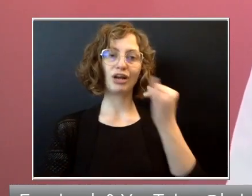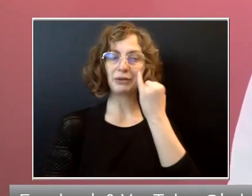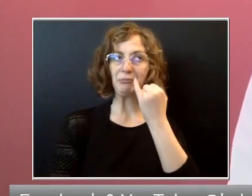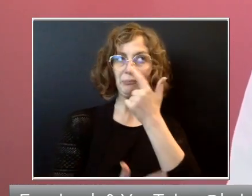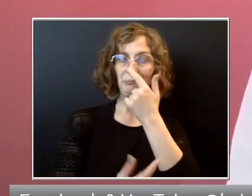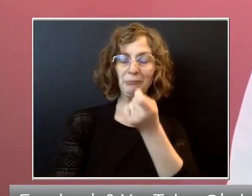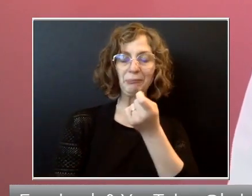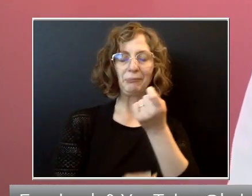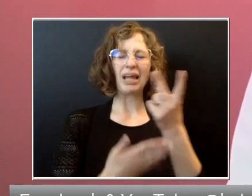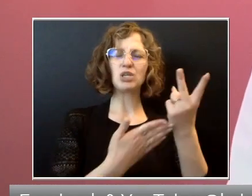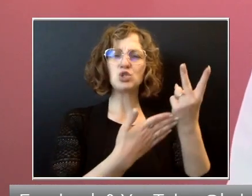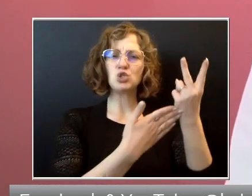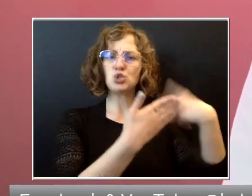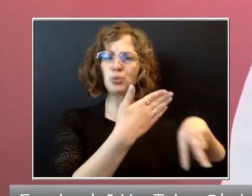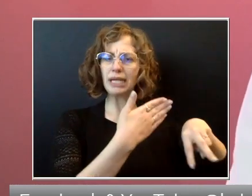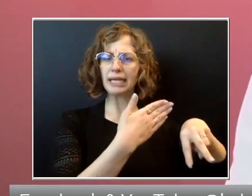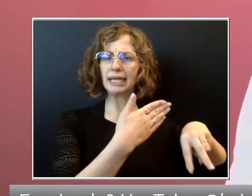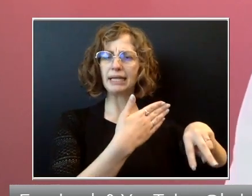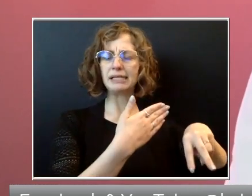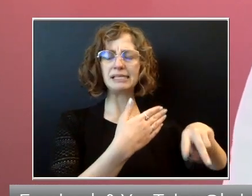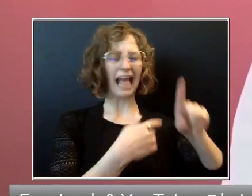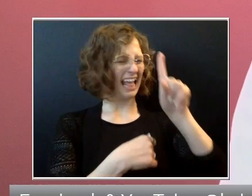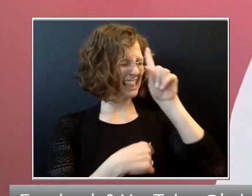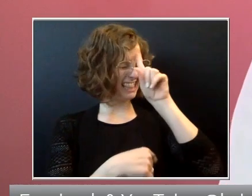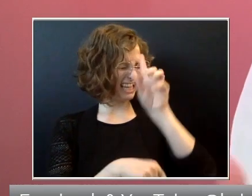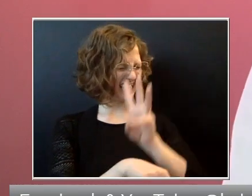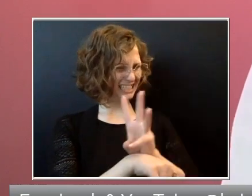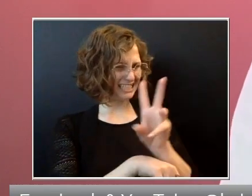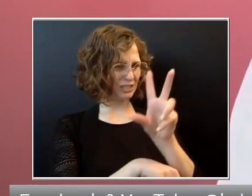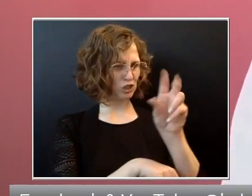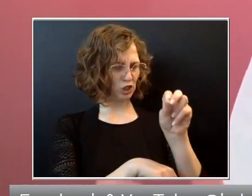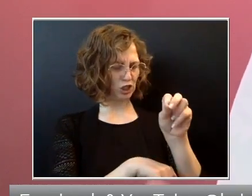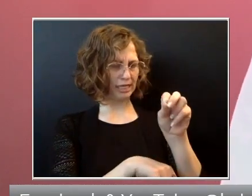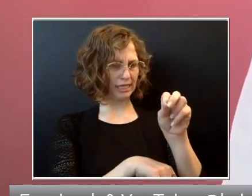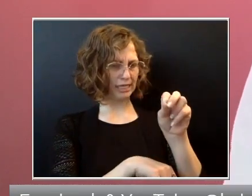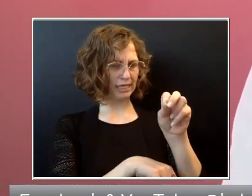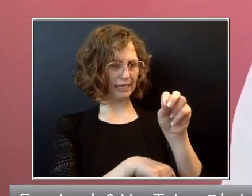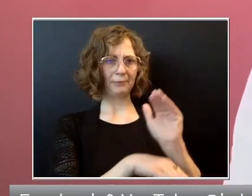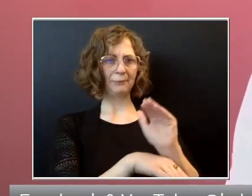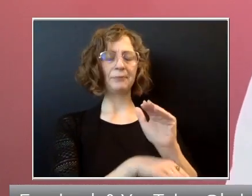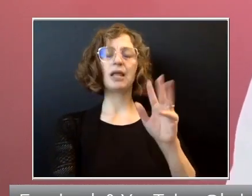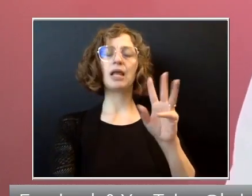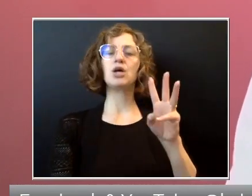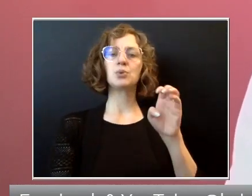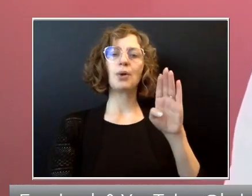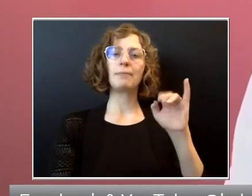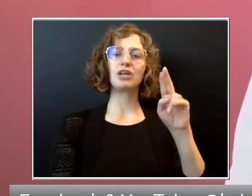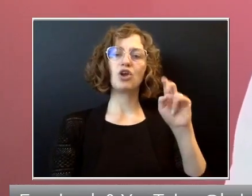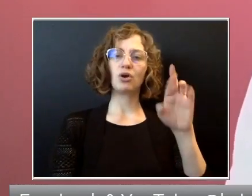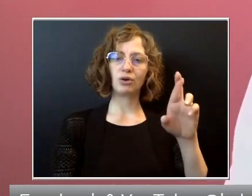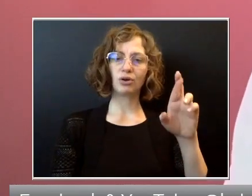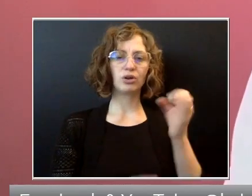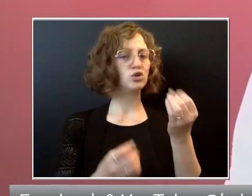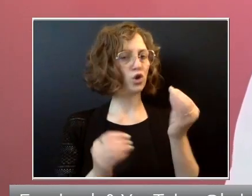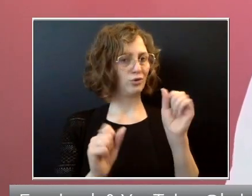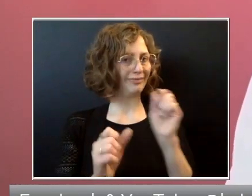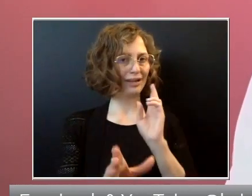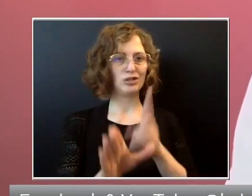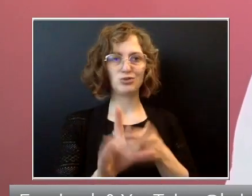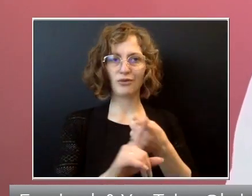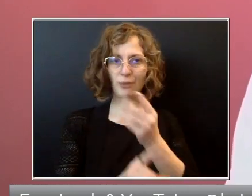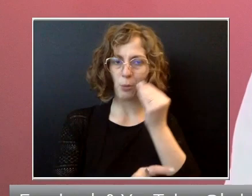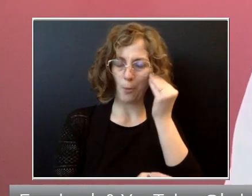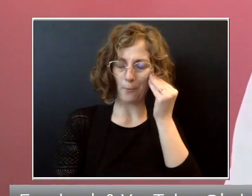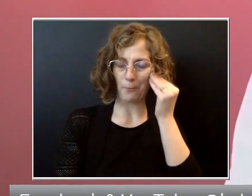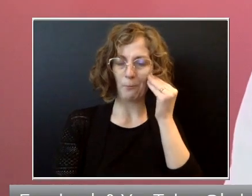believe at 6:30 p.m. It's a webinar, so it's virtual, you do it from home. You register through